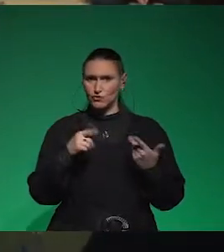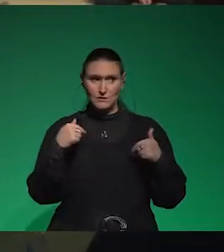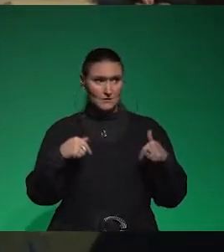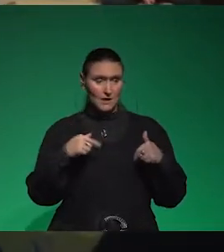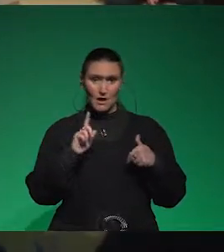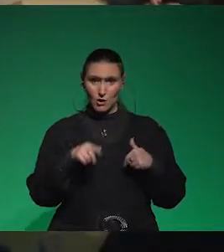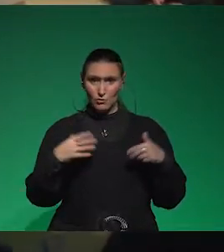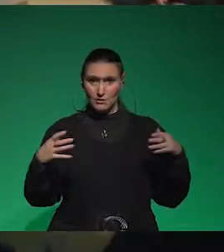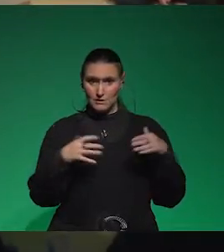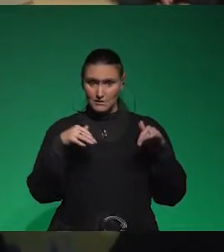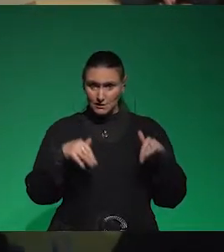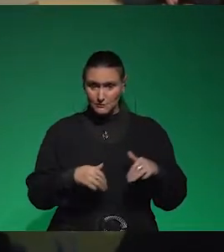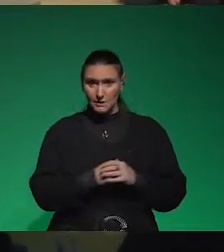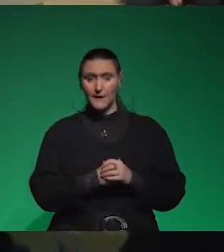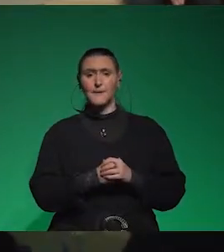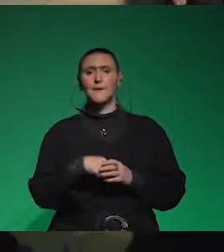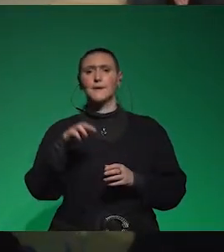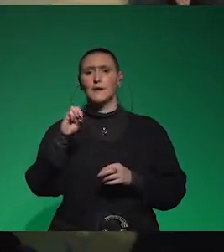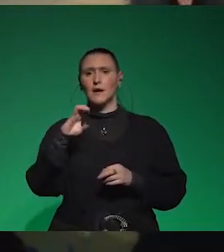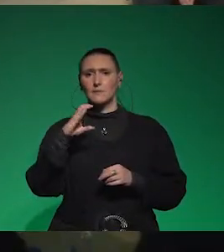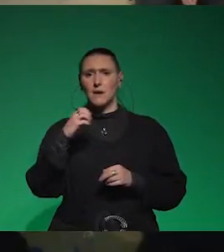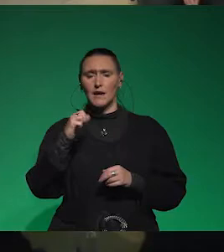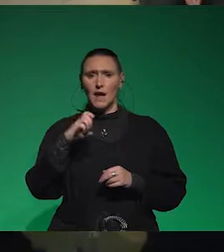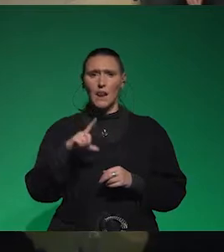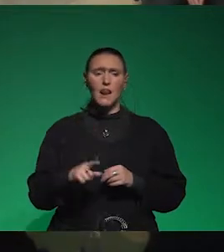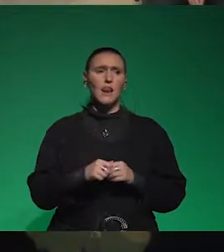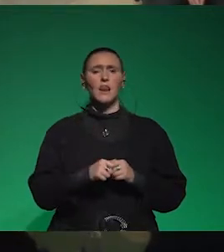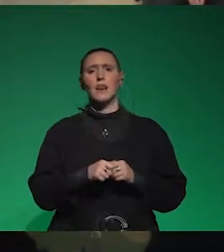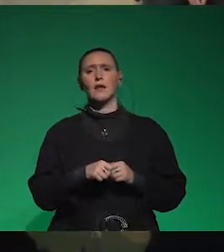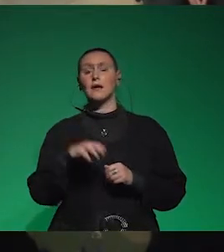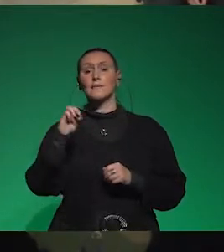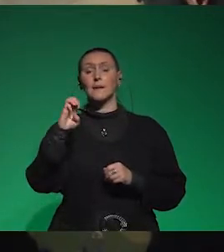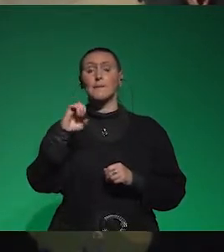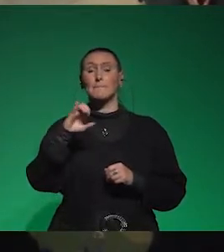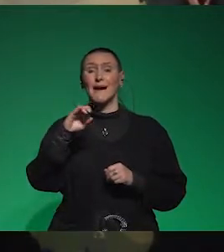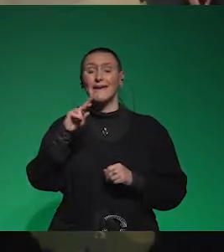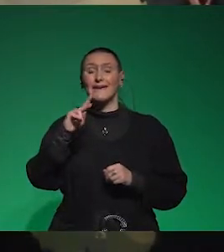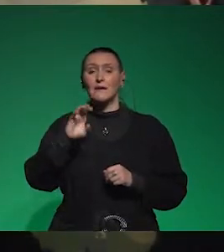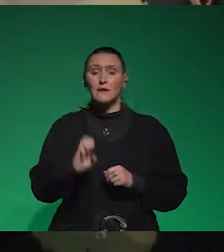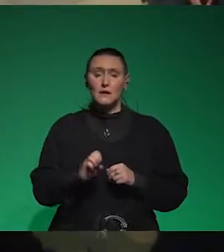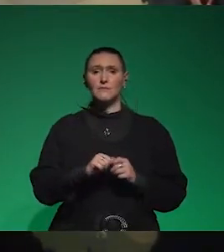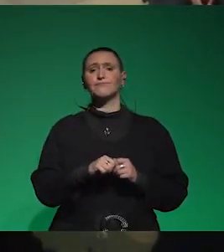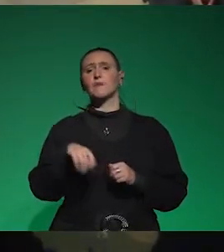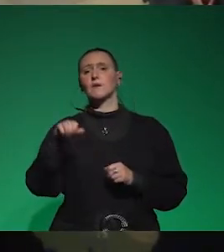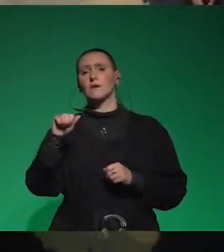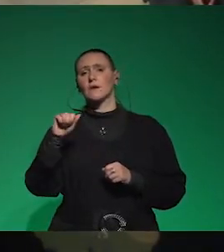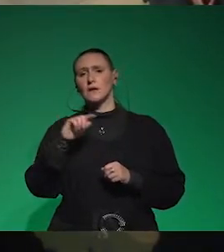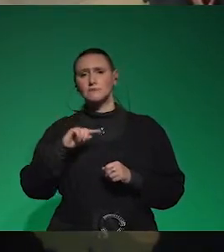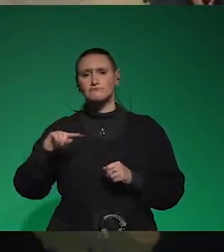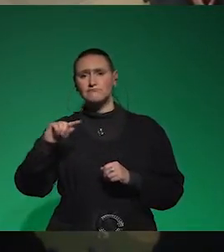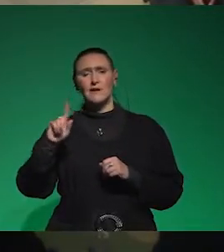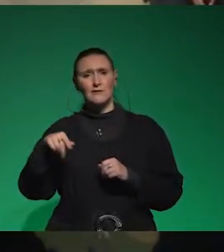We are Maike, Holger, Alexander, and Arjen joining us here from Trøndelag University. Great to see you,